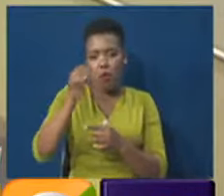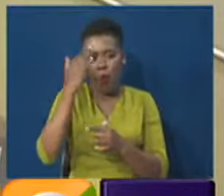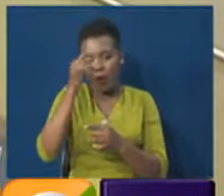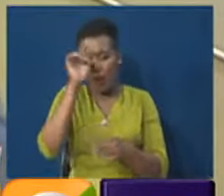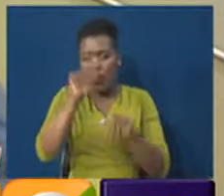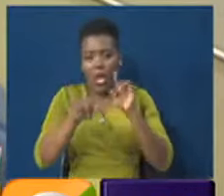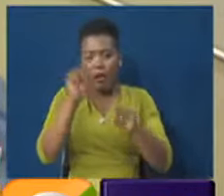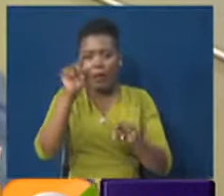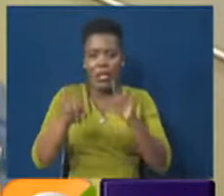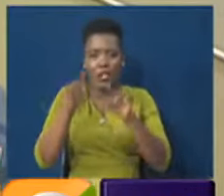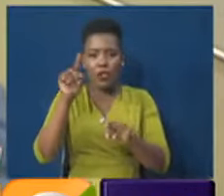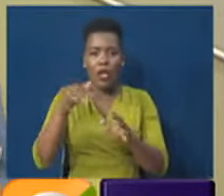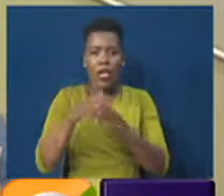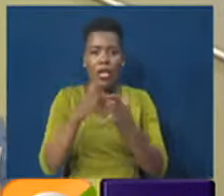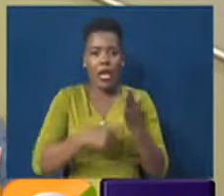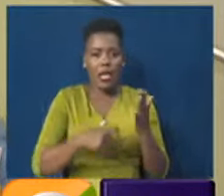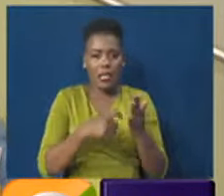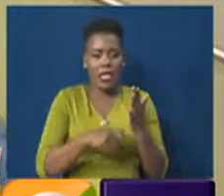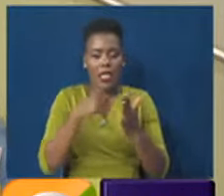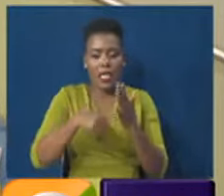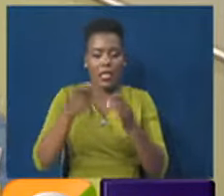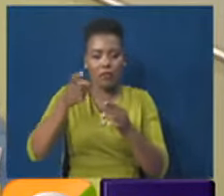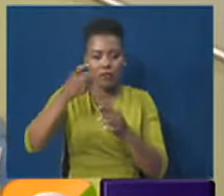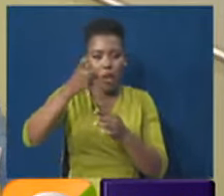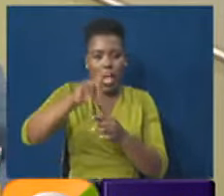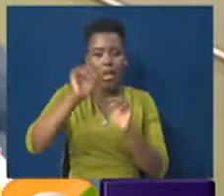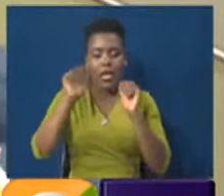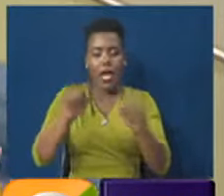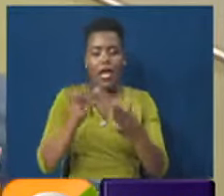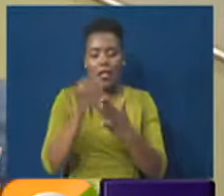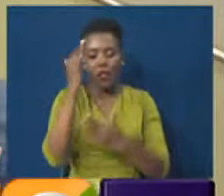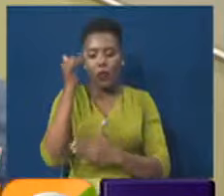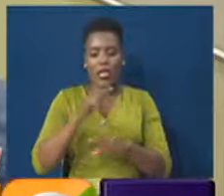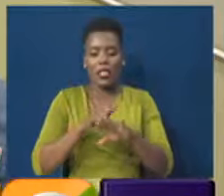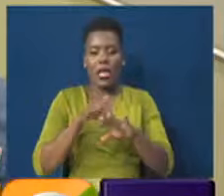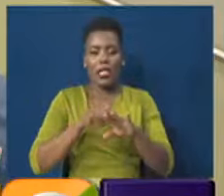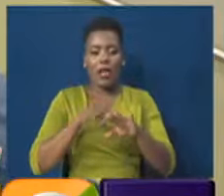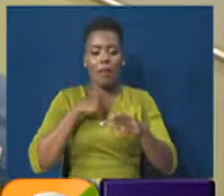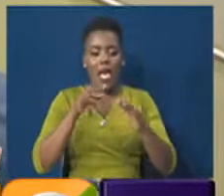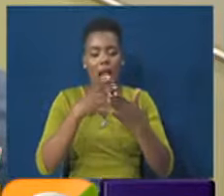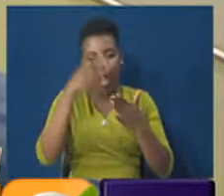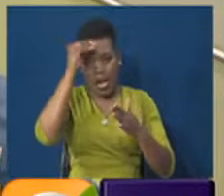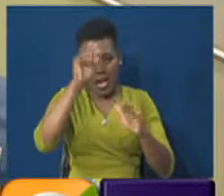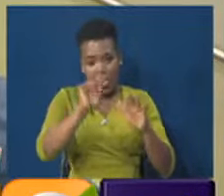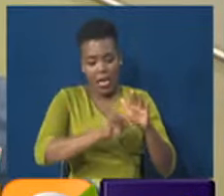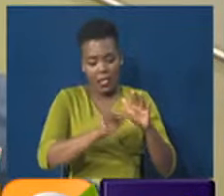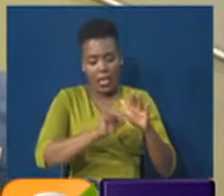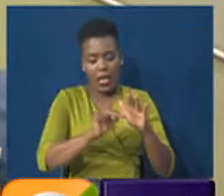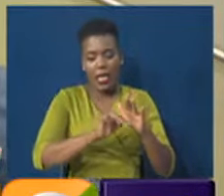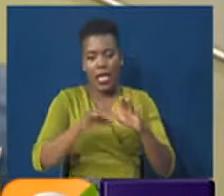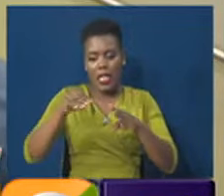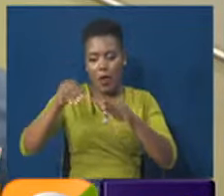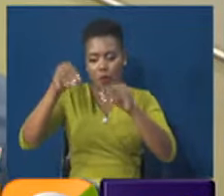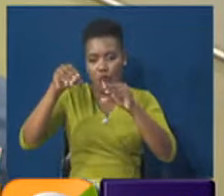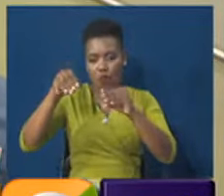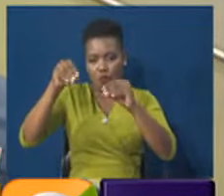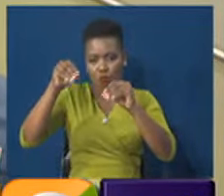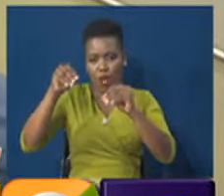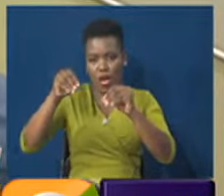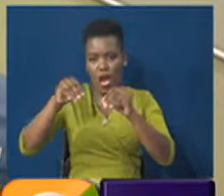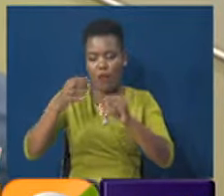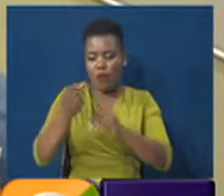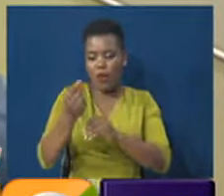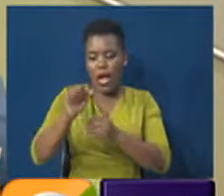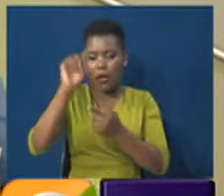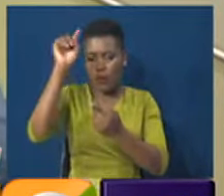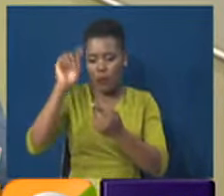price. Prices generally go up. That is why when I was in nursery school, the price of uga was very different from